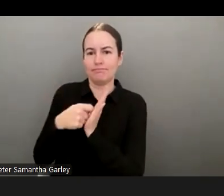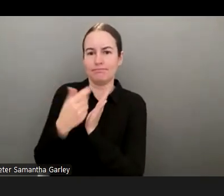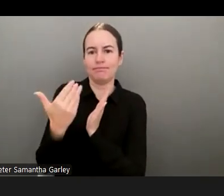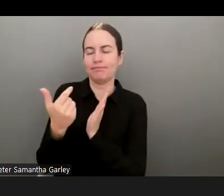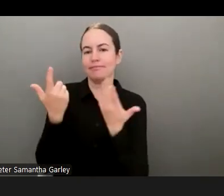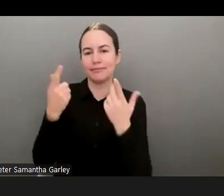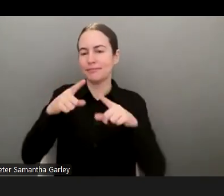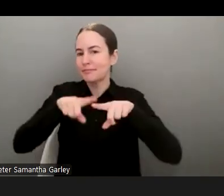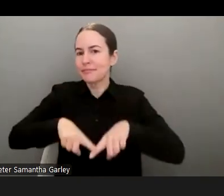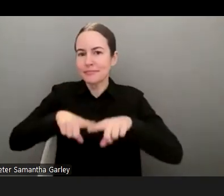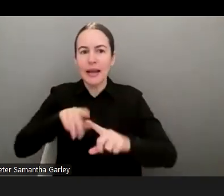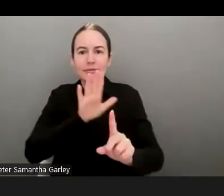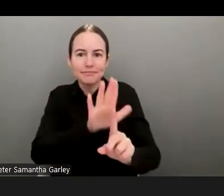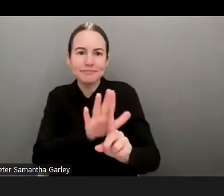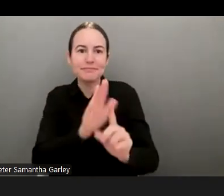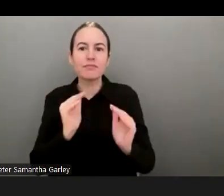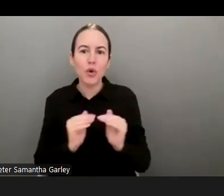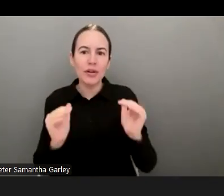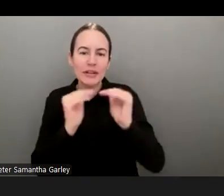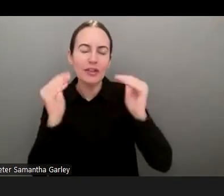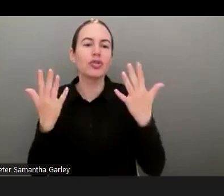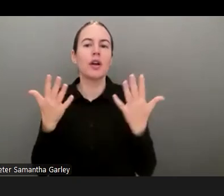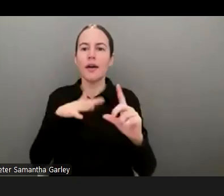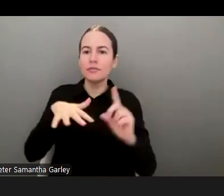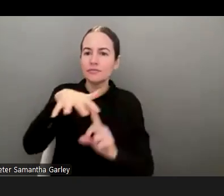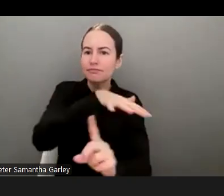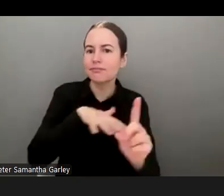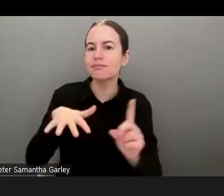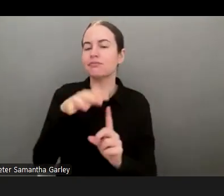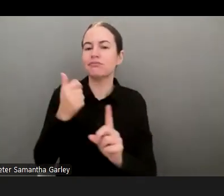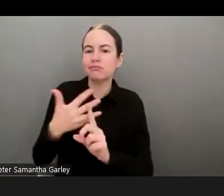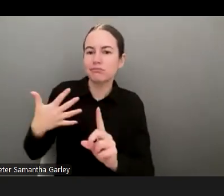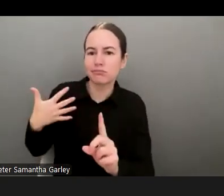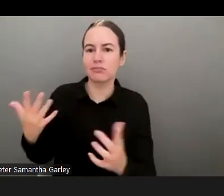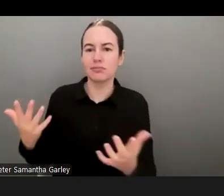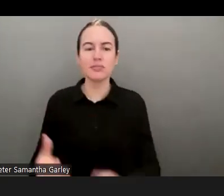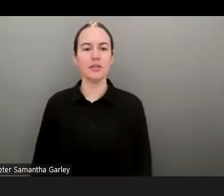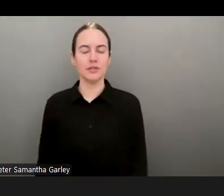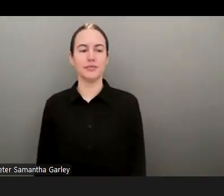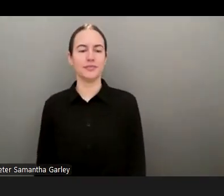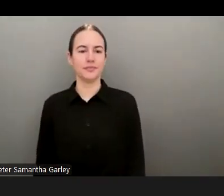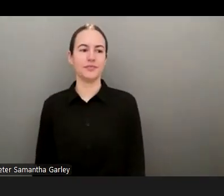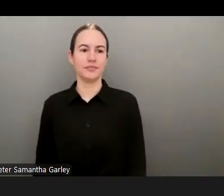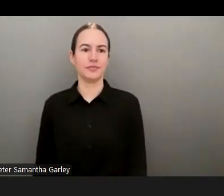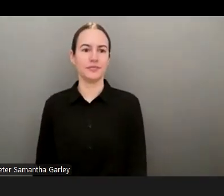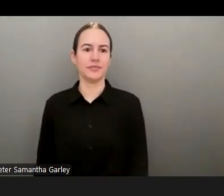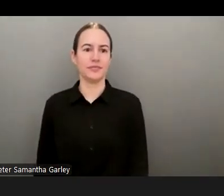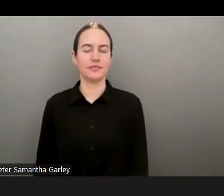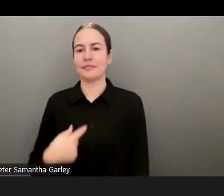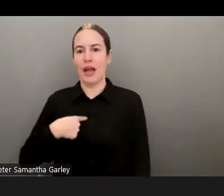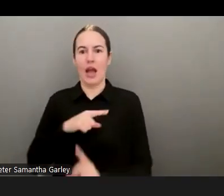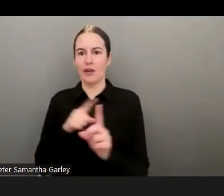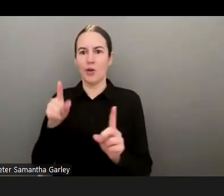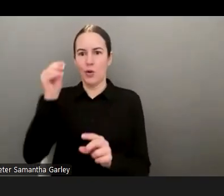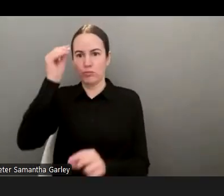about the organization, economic operator behind that. The idea is that the fines. Well, I'm not an expert on this issue,